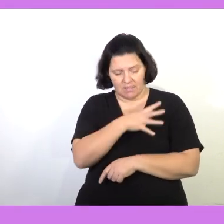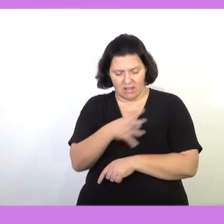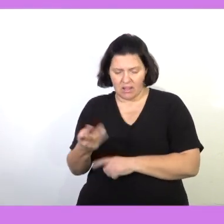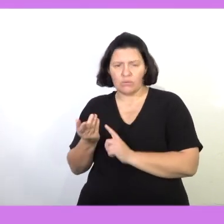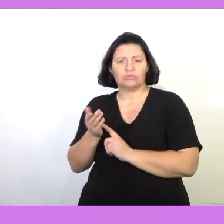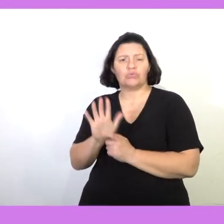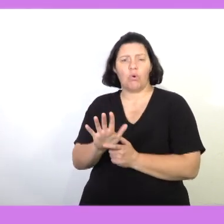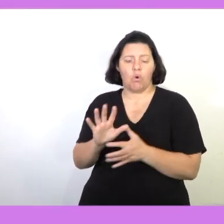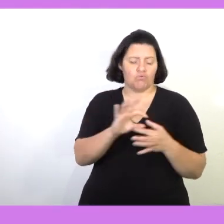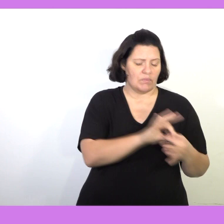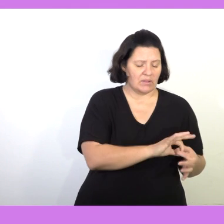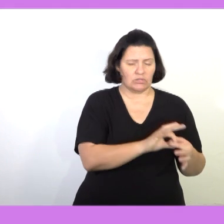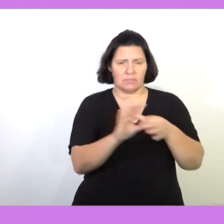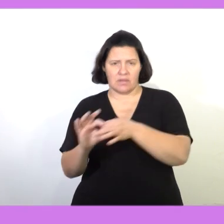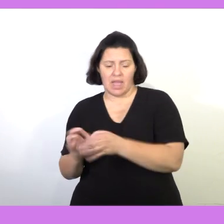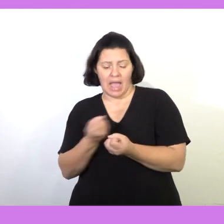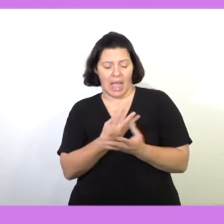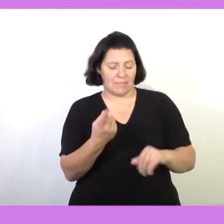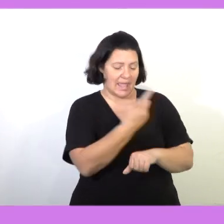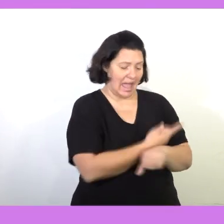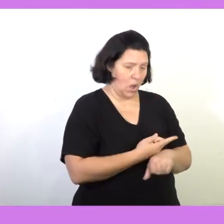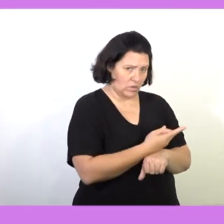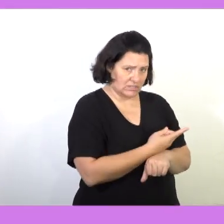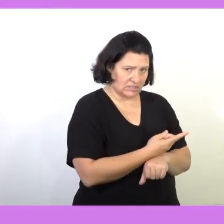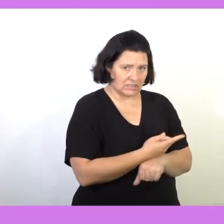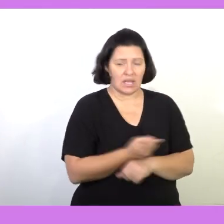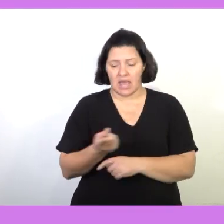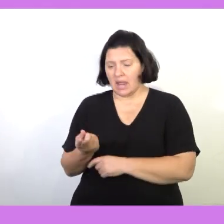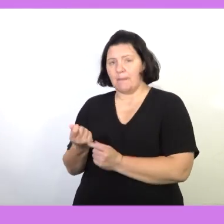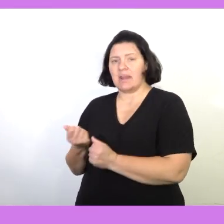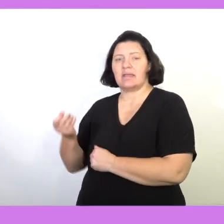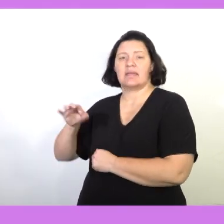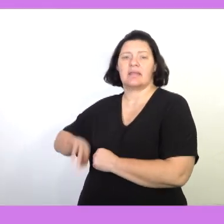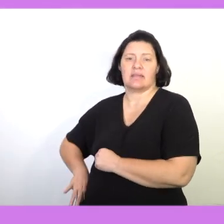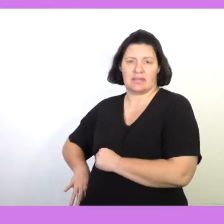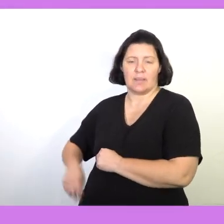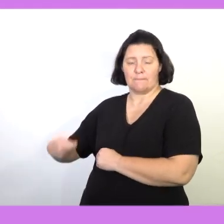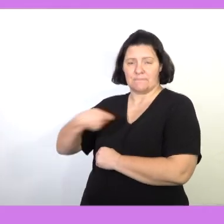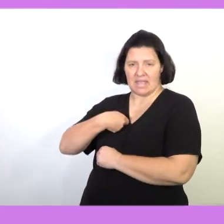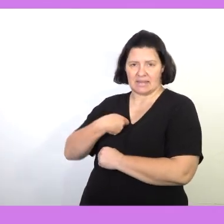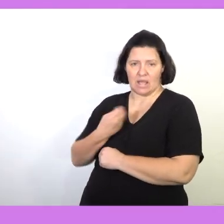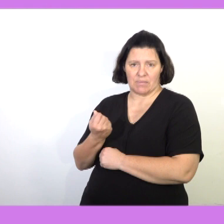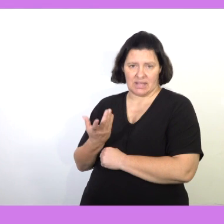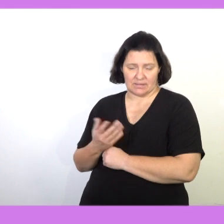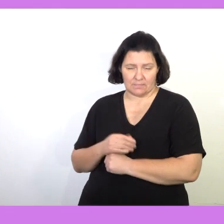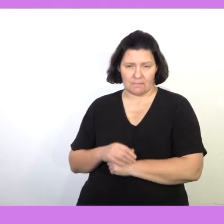below shows the relationship between the number of hours worked and the amount Naledi is